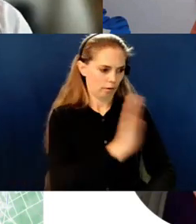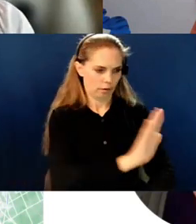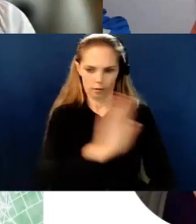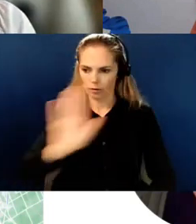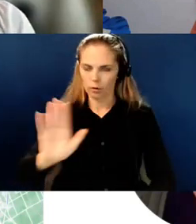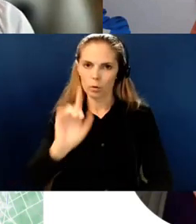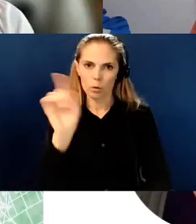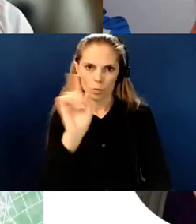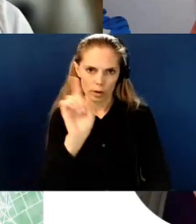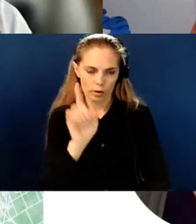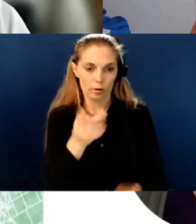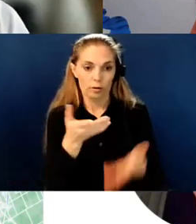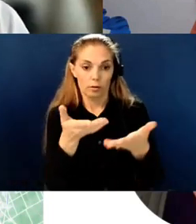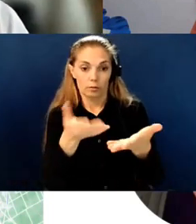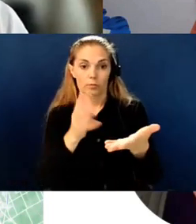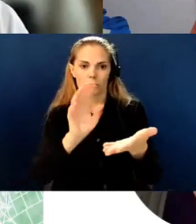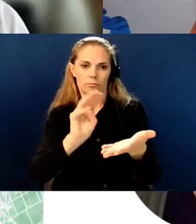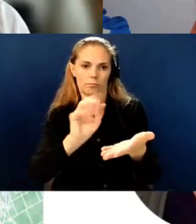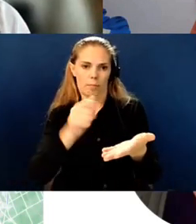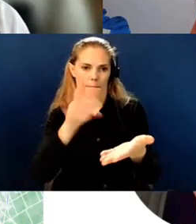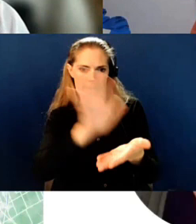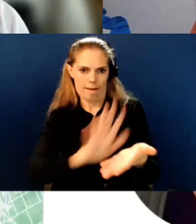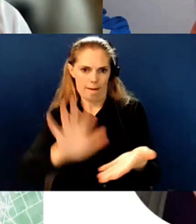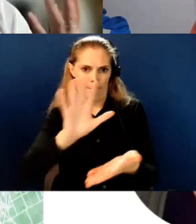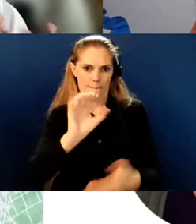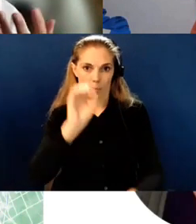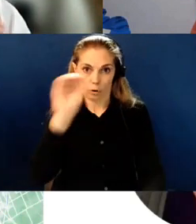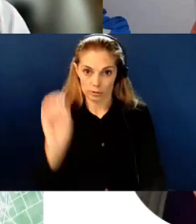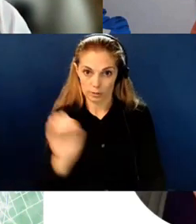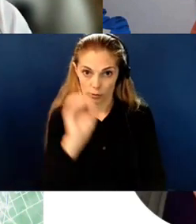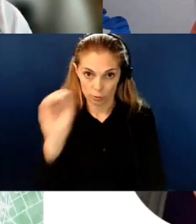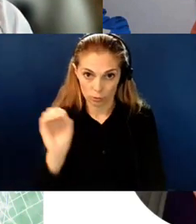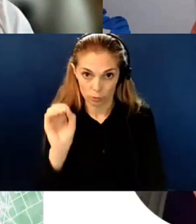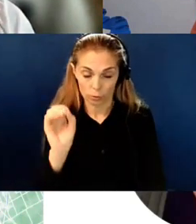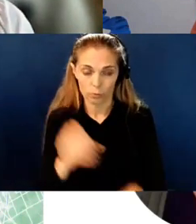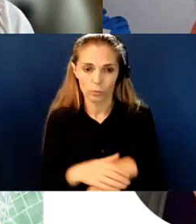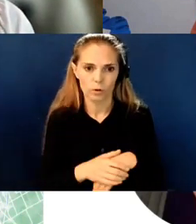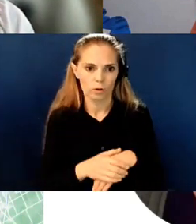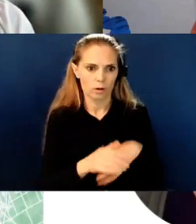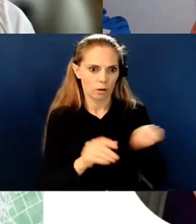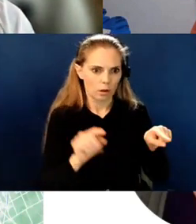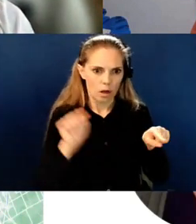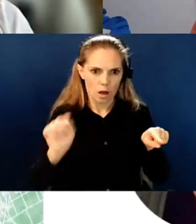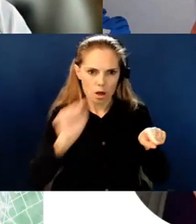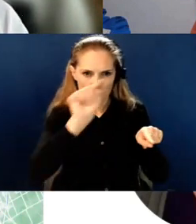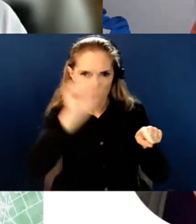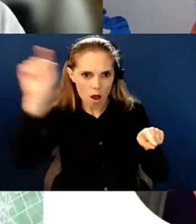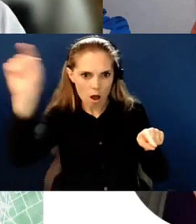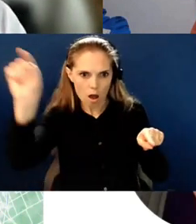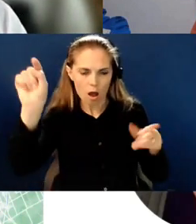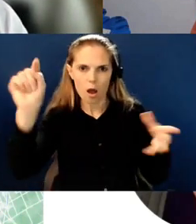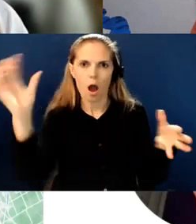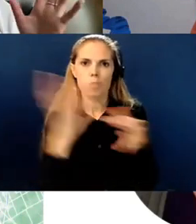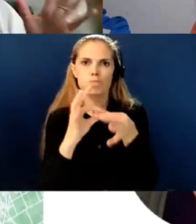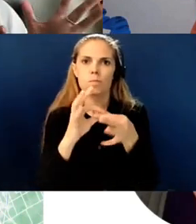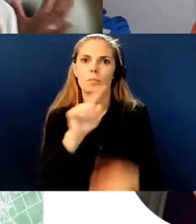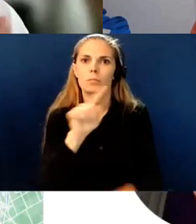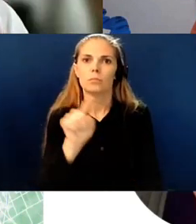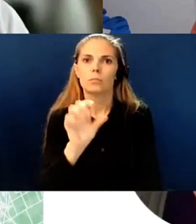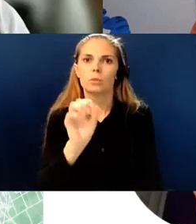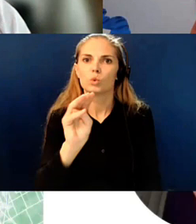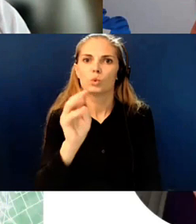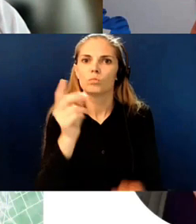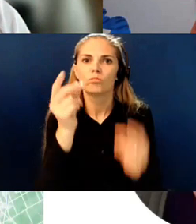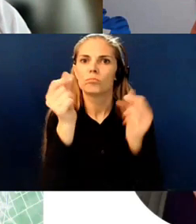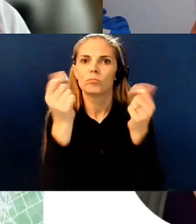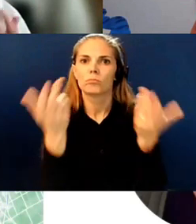the Ontario environment, and the distances we cover and are able to meet here on Zoom instantly. So AlphaPlus is